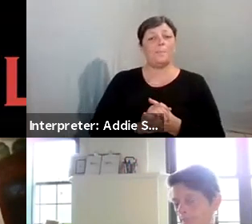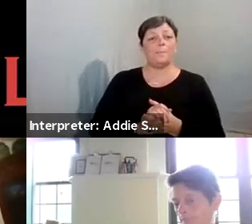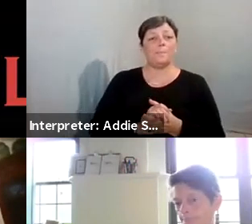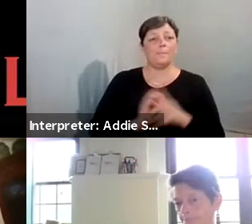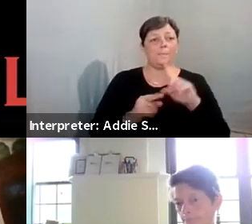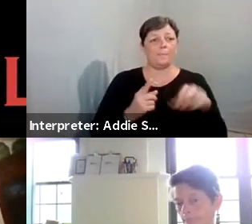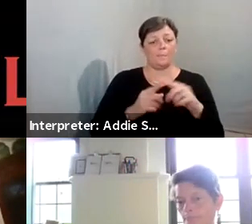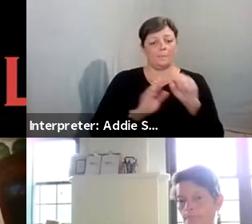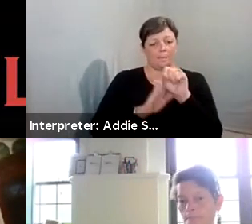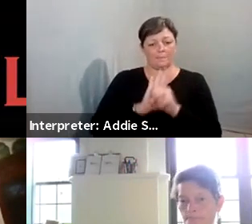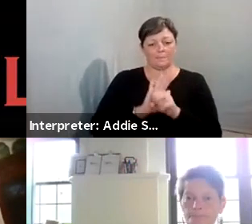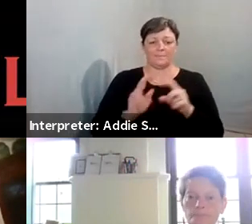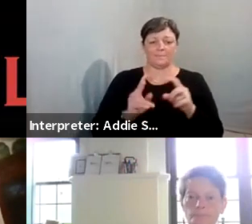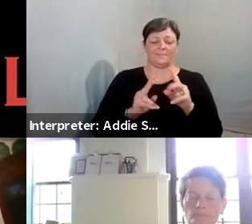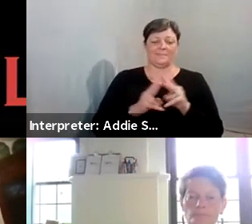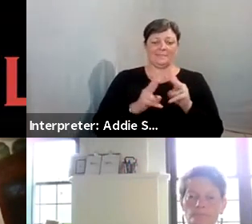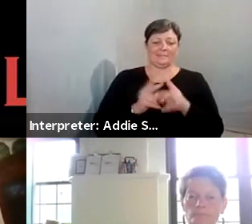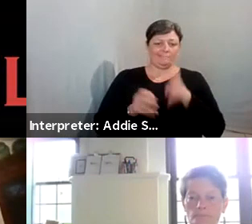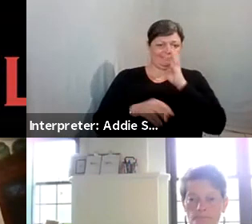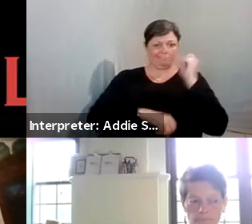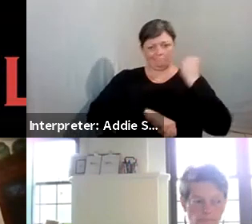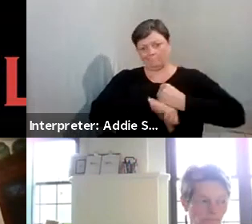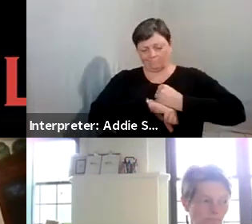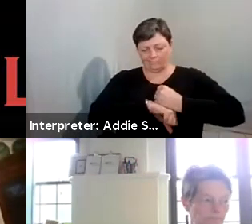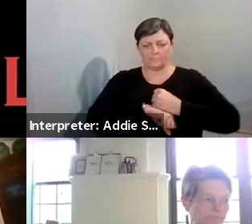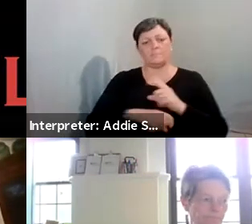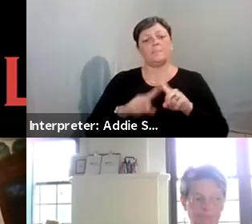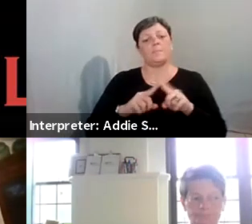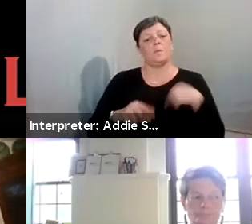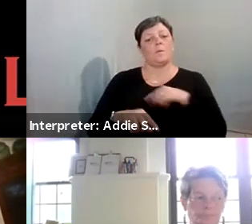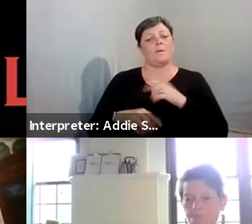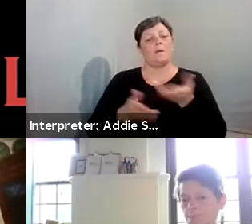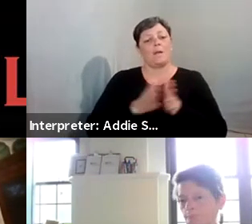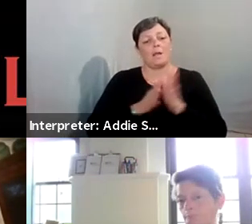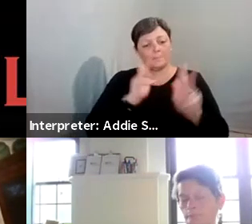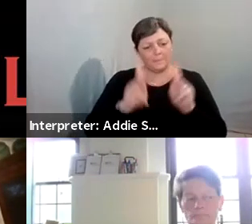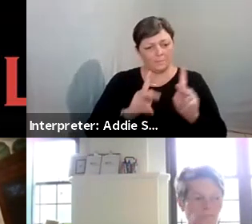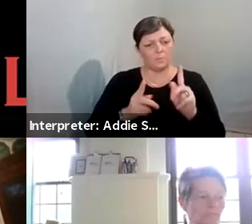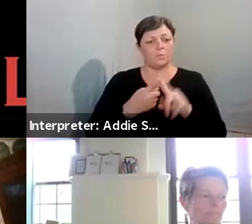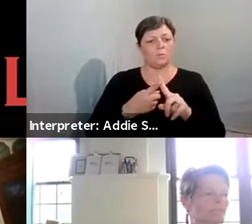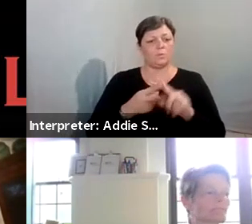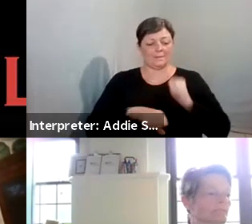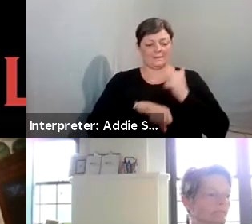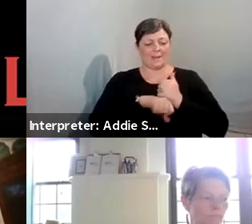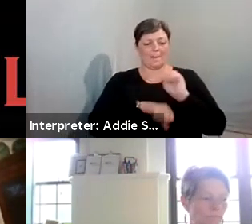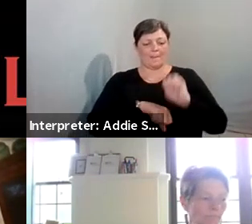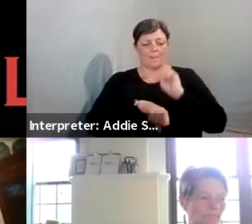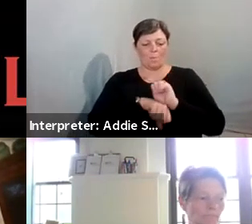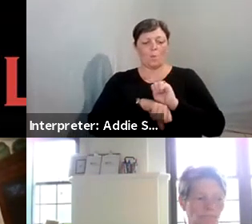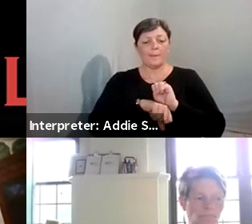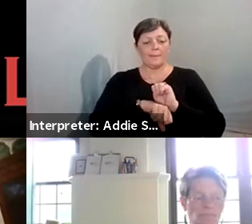when the state was really tightly shut down. But we started asking people to set an appointment so